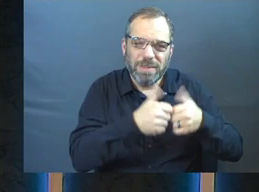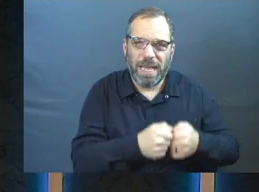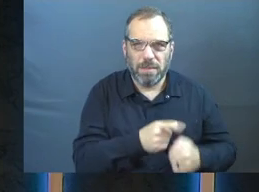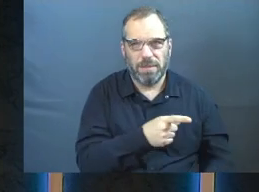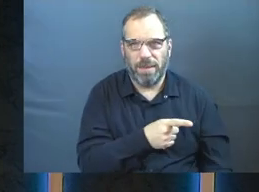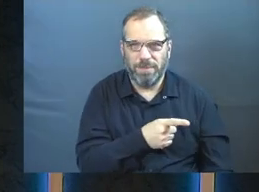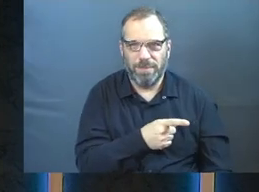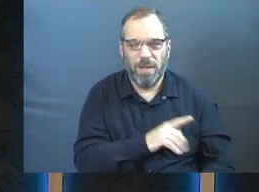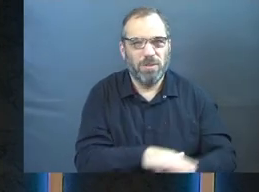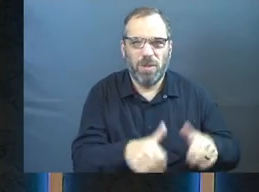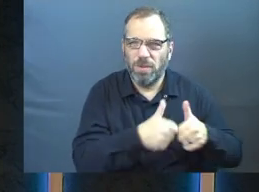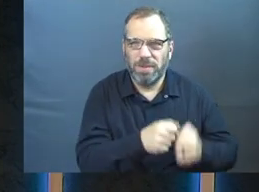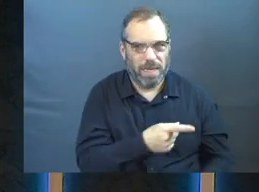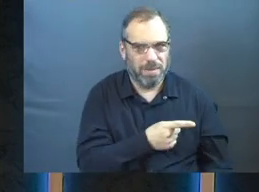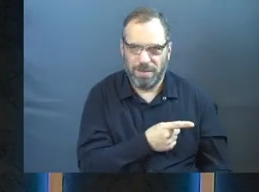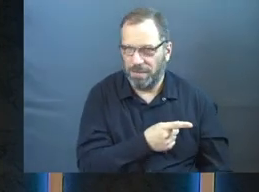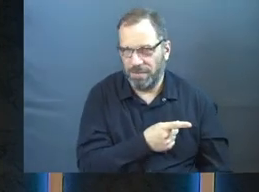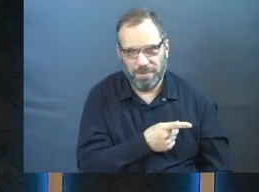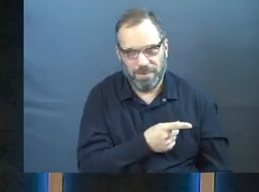say that?